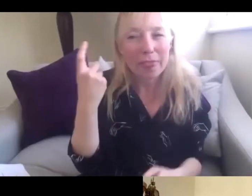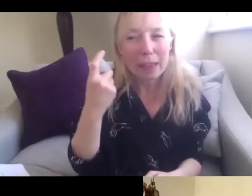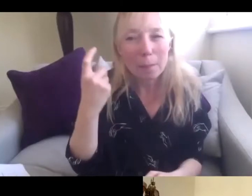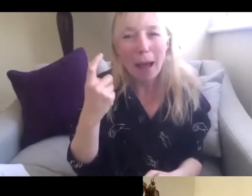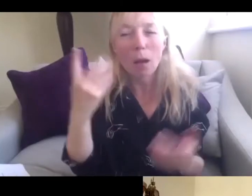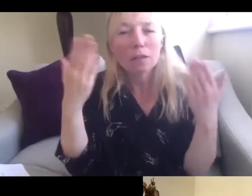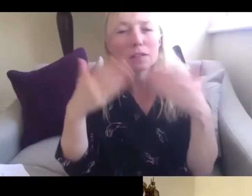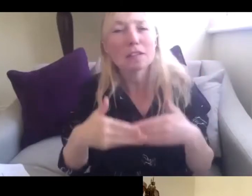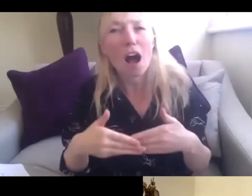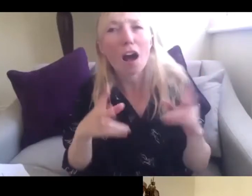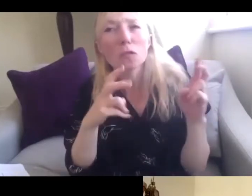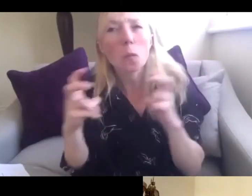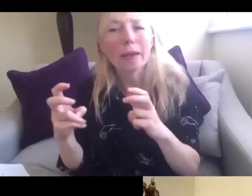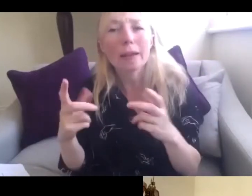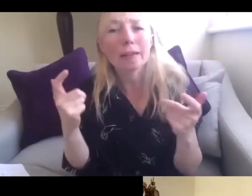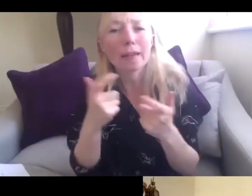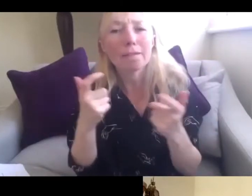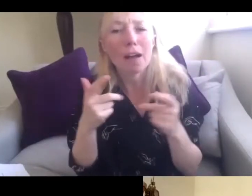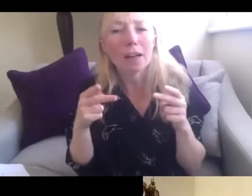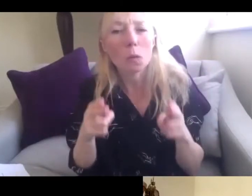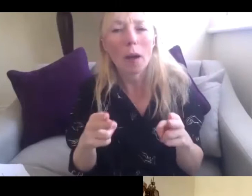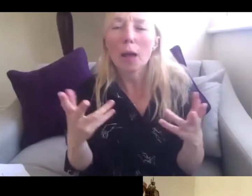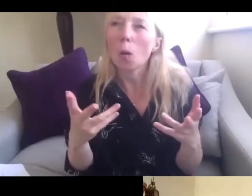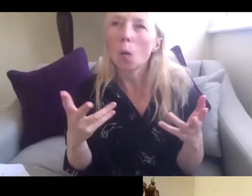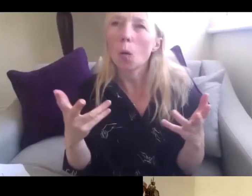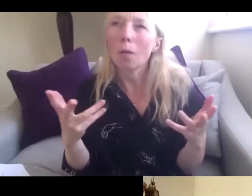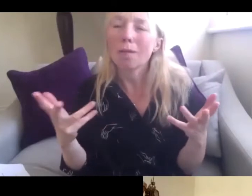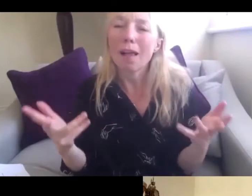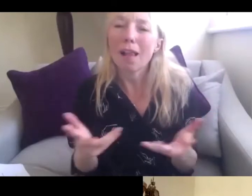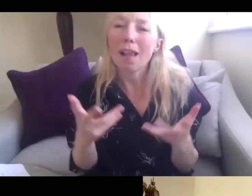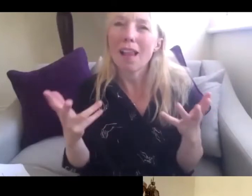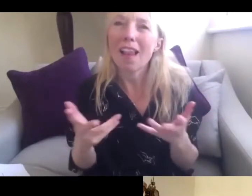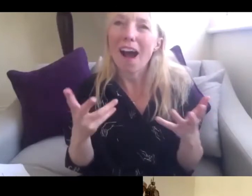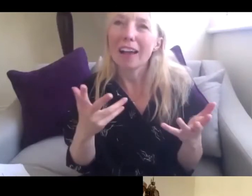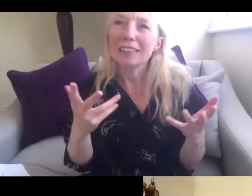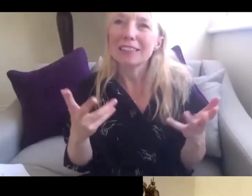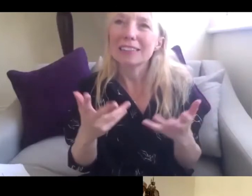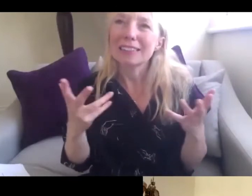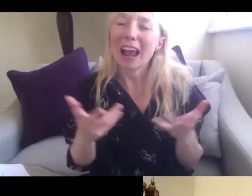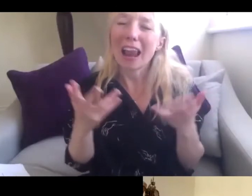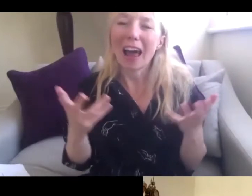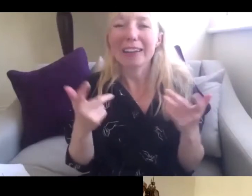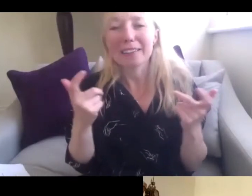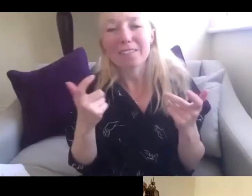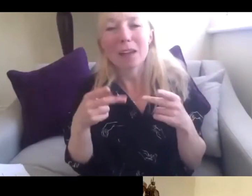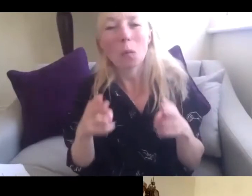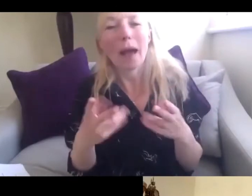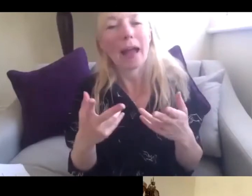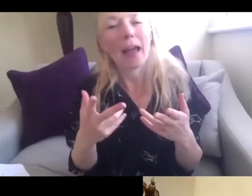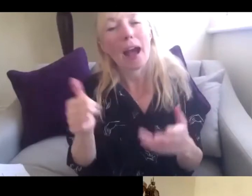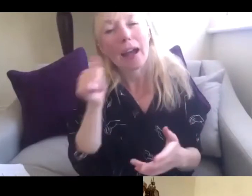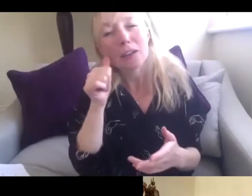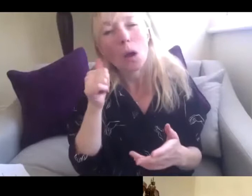or like fairly lighthearted. And I usually know when it's autobiographical writing, I usually